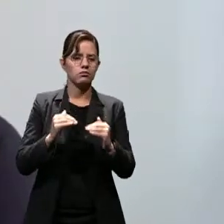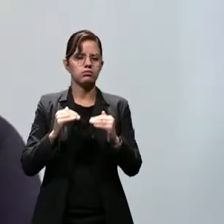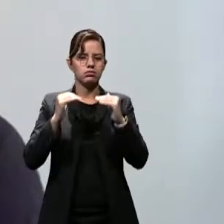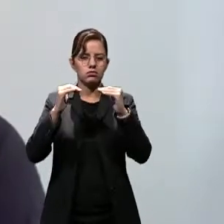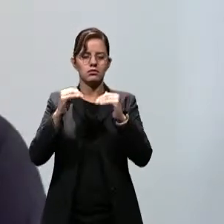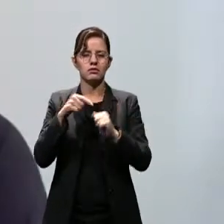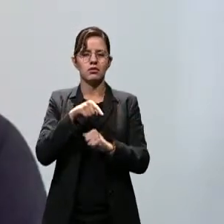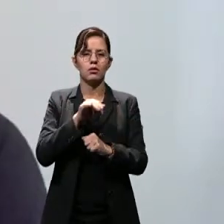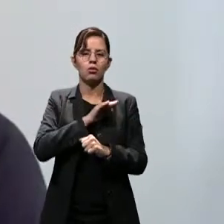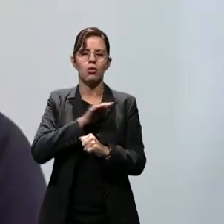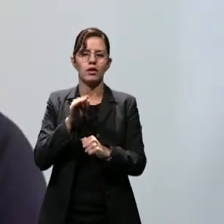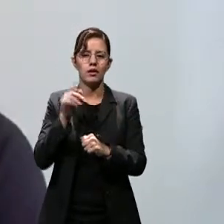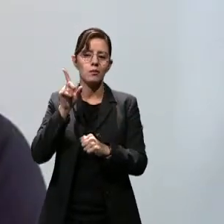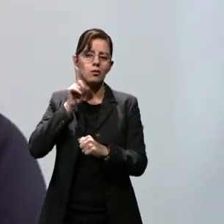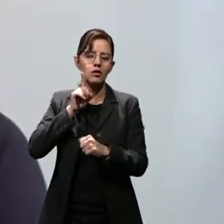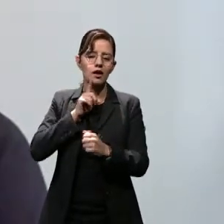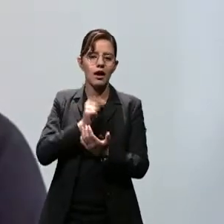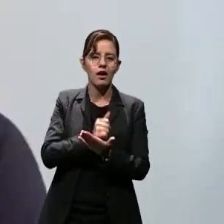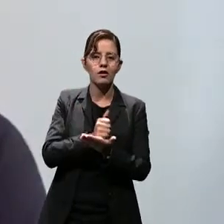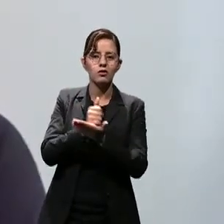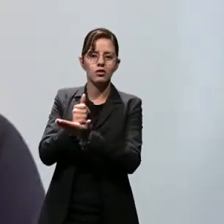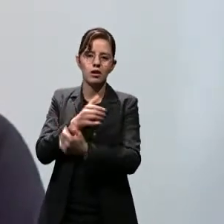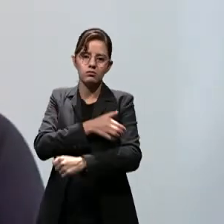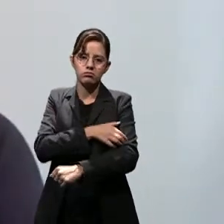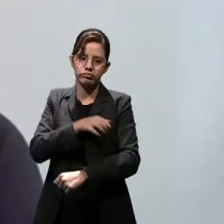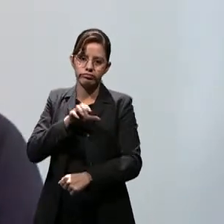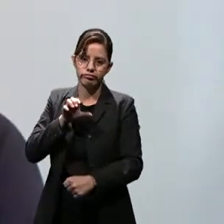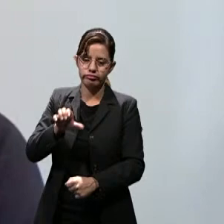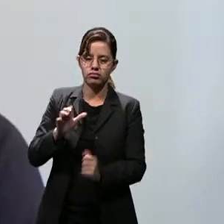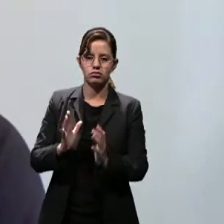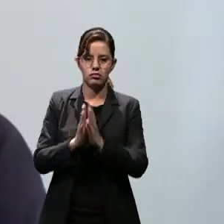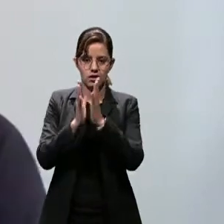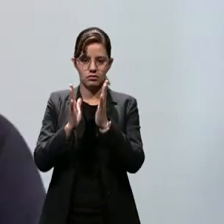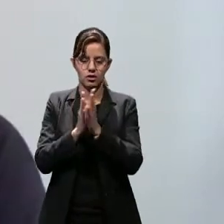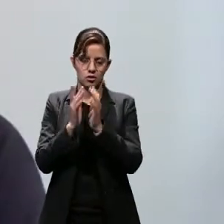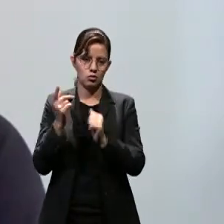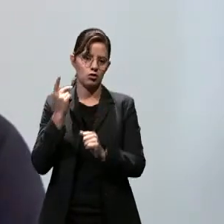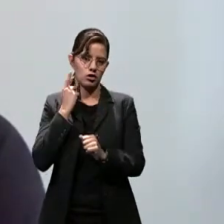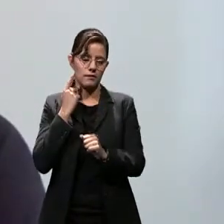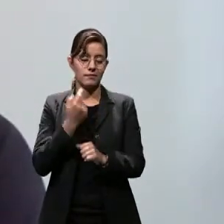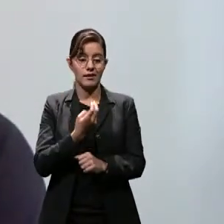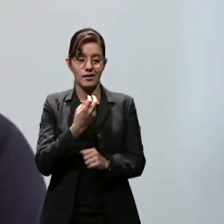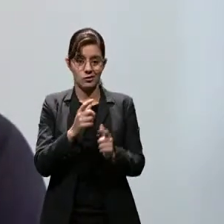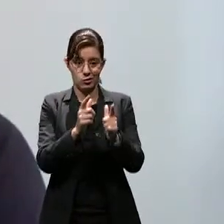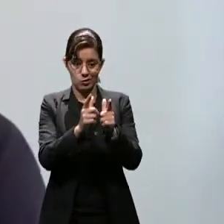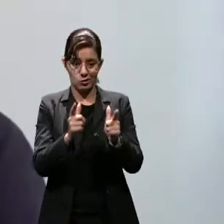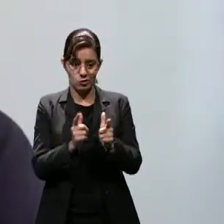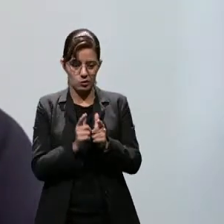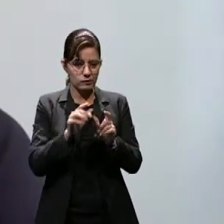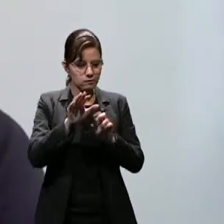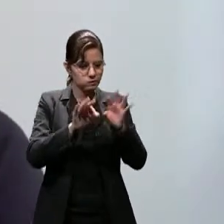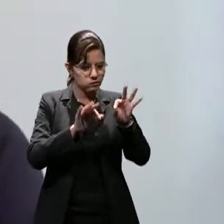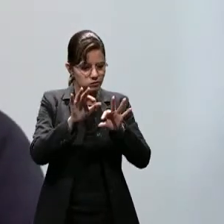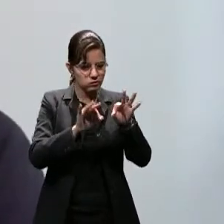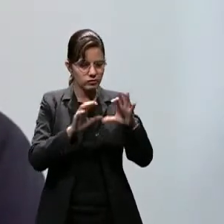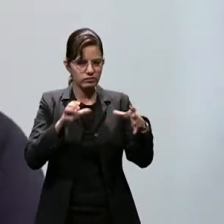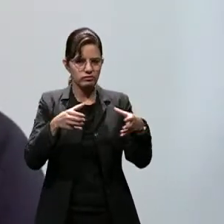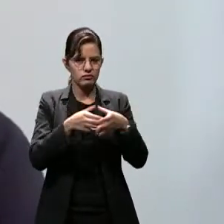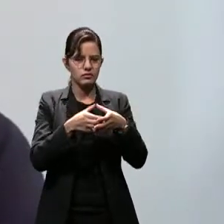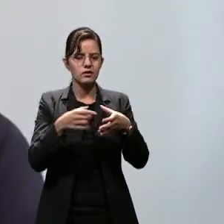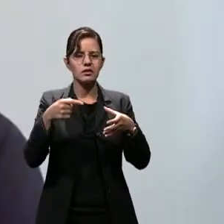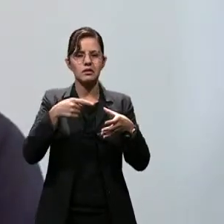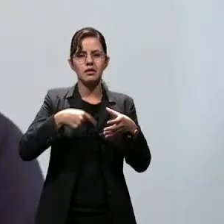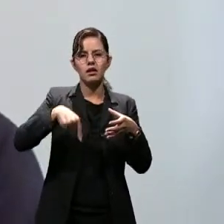the strengthening of political participation of women. This group and this initiative gathers